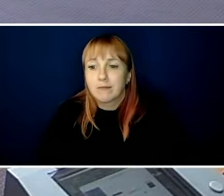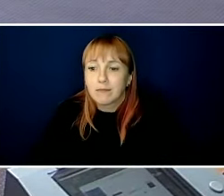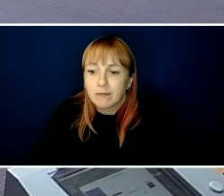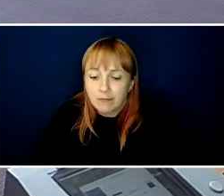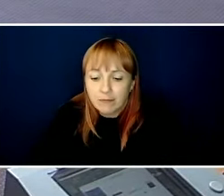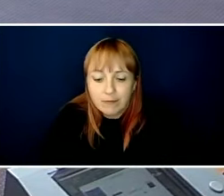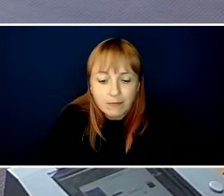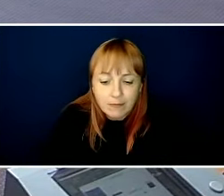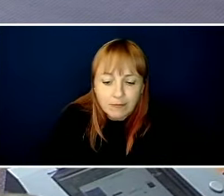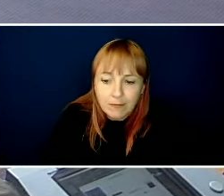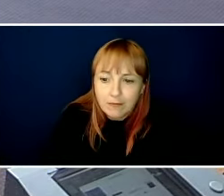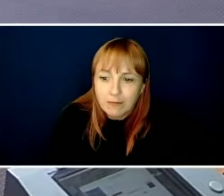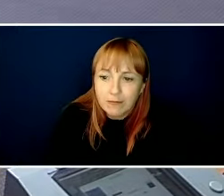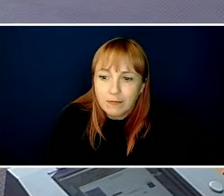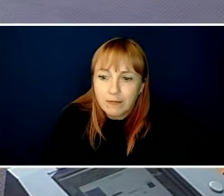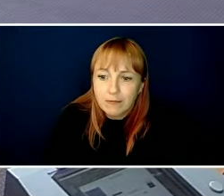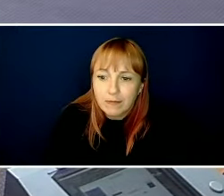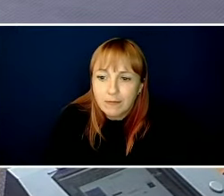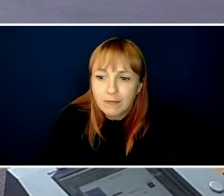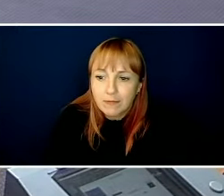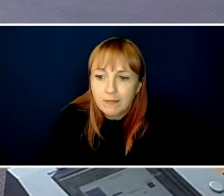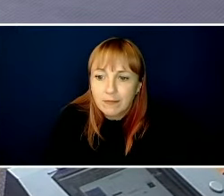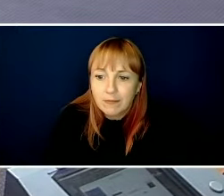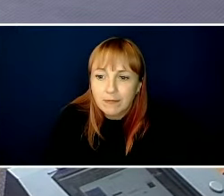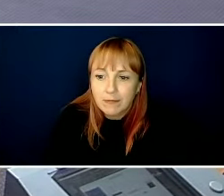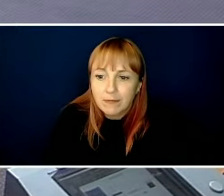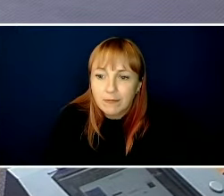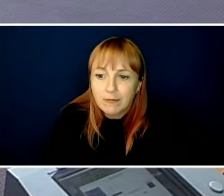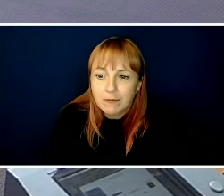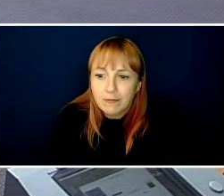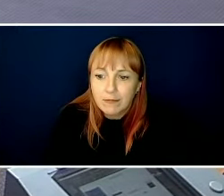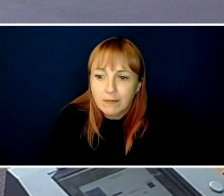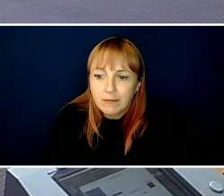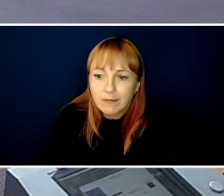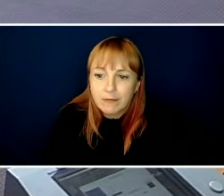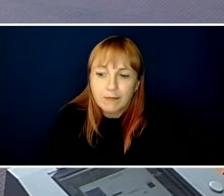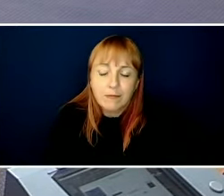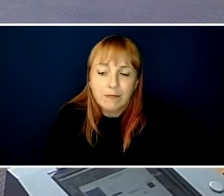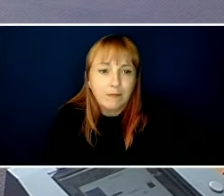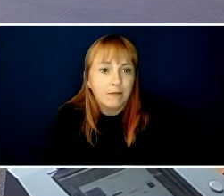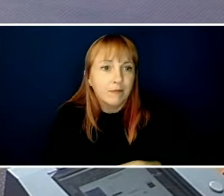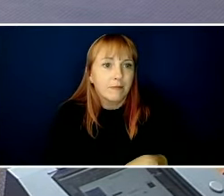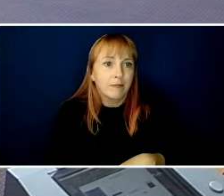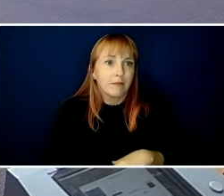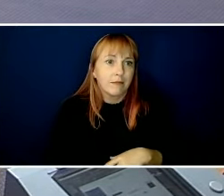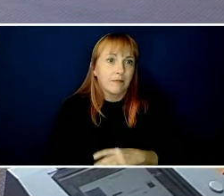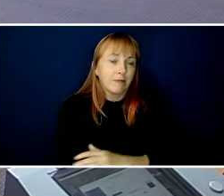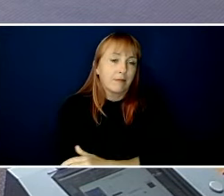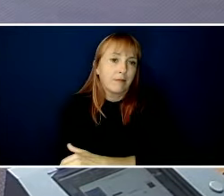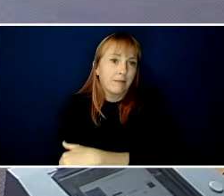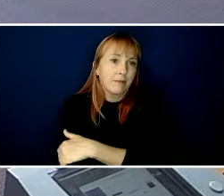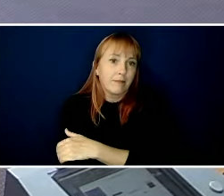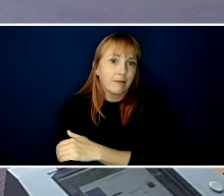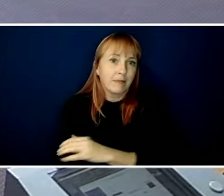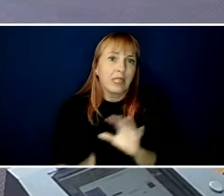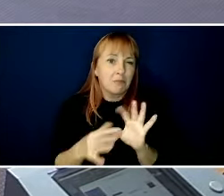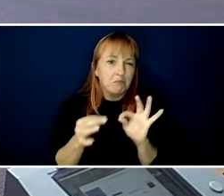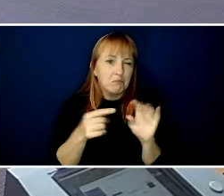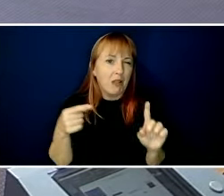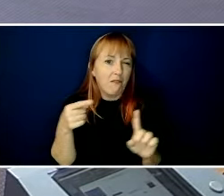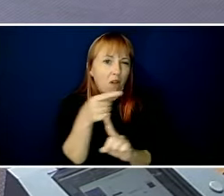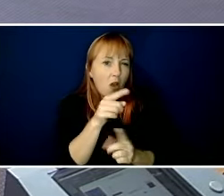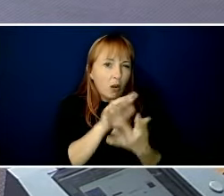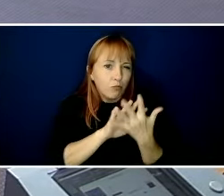Well, you can speak at that podium if you'd like, but nope, you gotta come down here. It's the rules. I don't make the rules. No, I don't